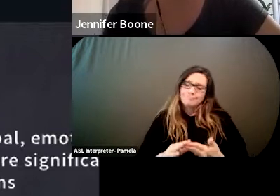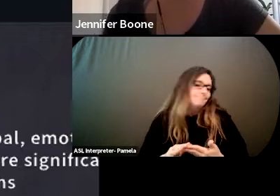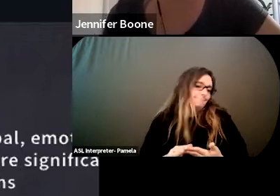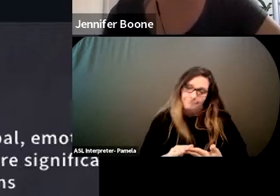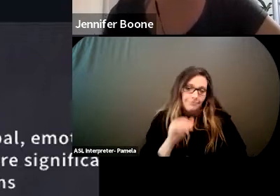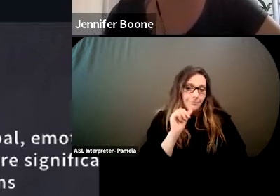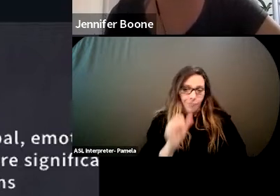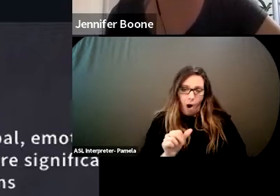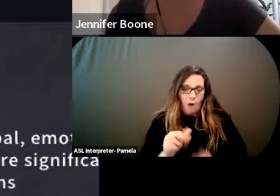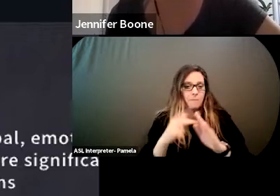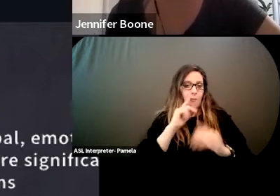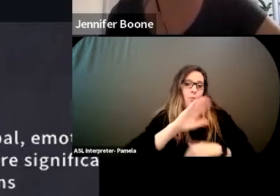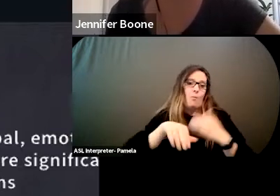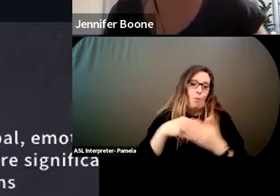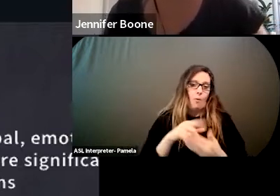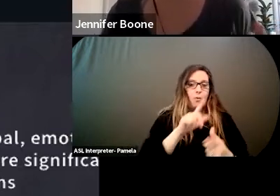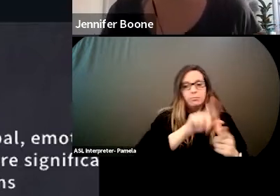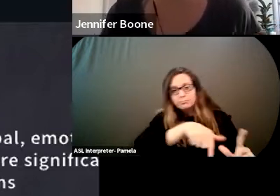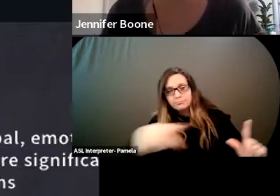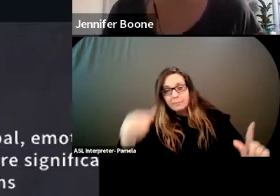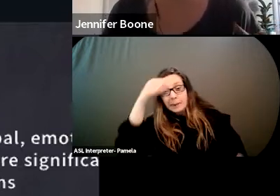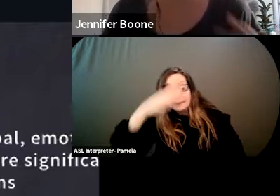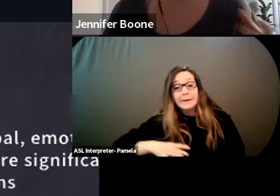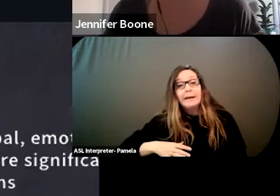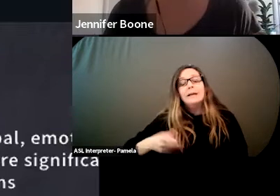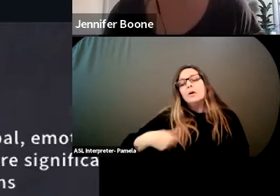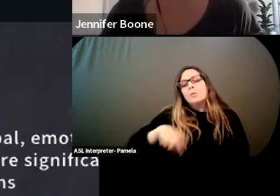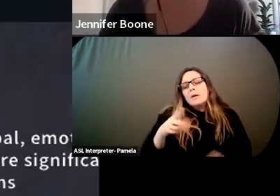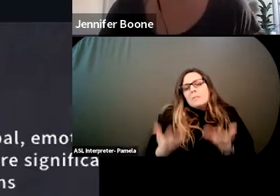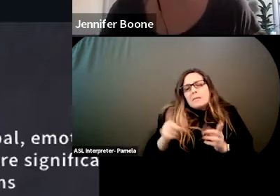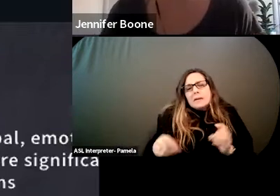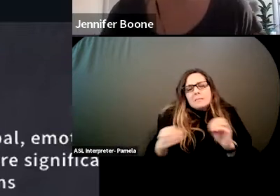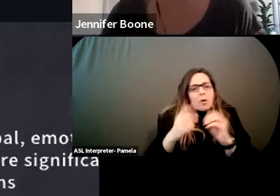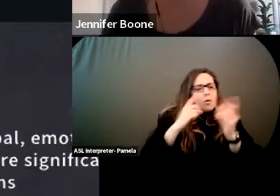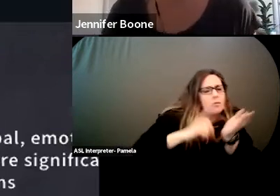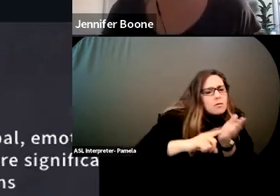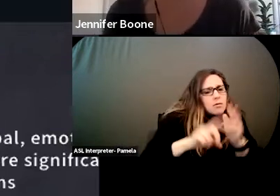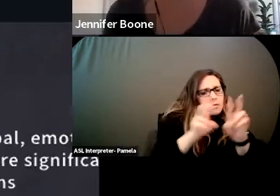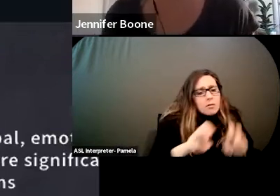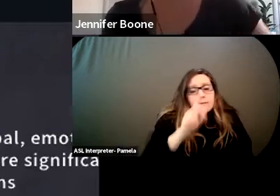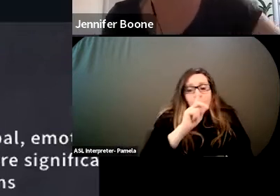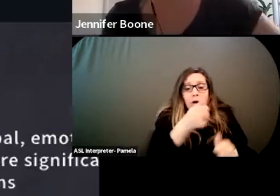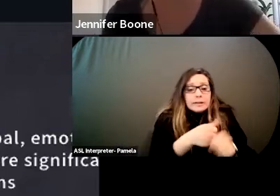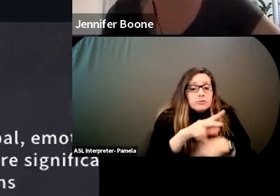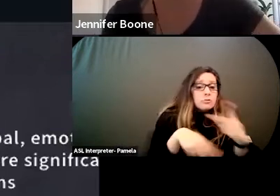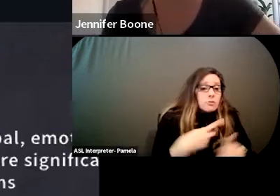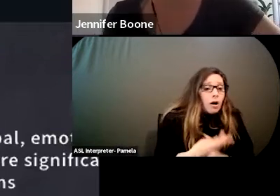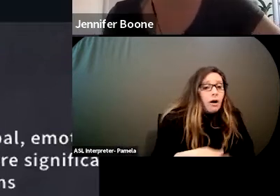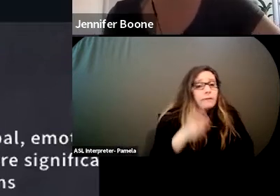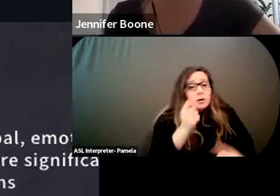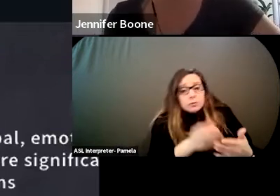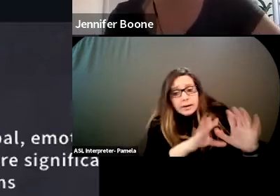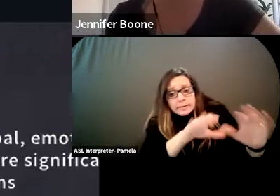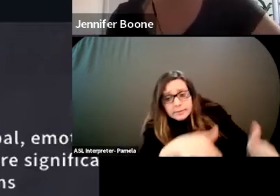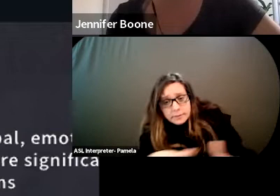men. Future research might want to explore how these findings change for different sexualities and ethnicities, as other research has shown that bisexual men